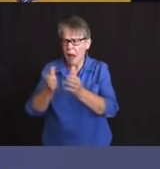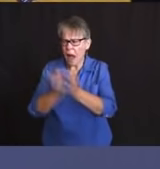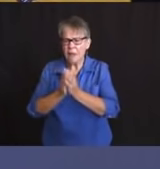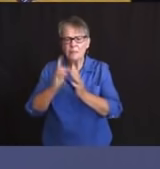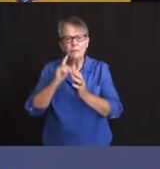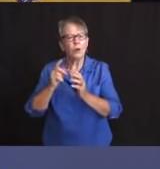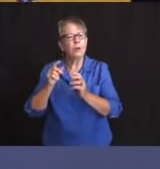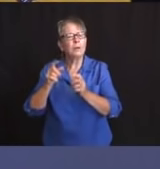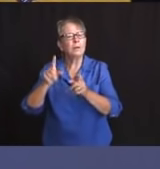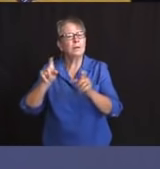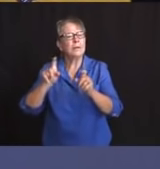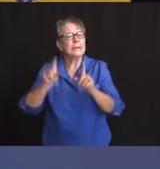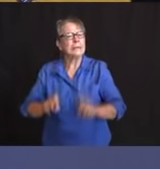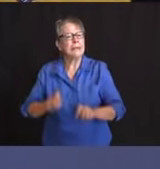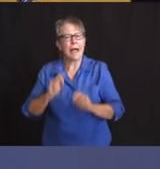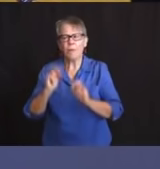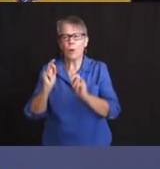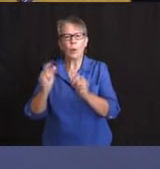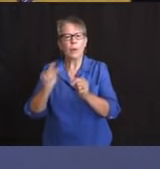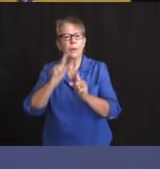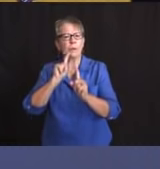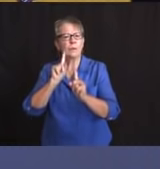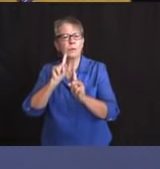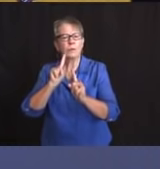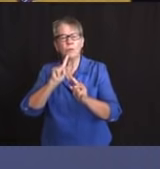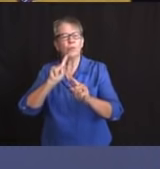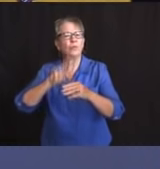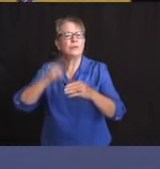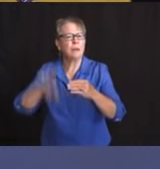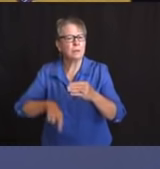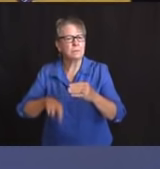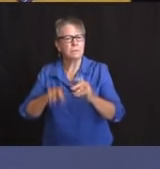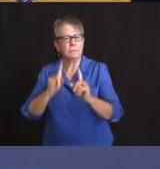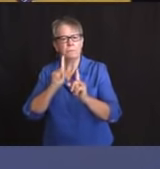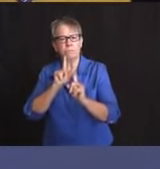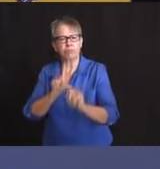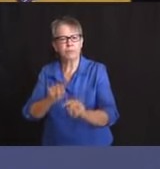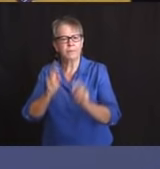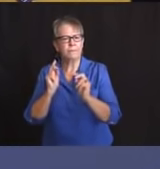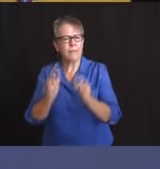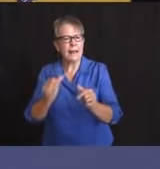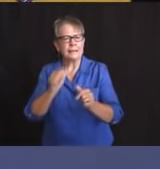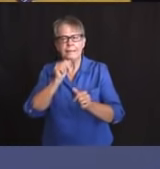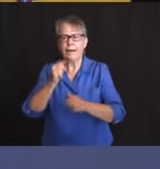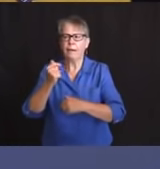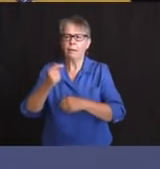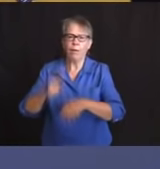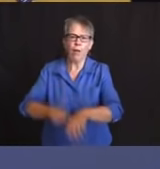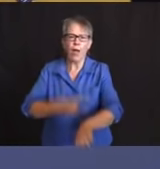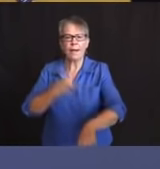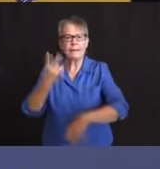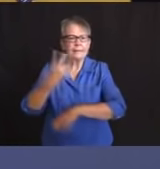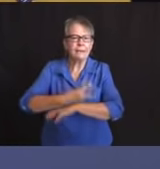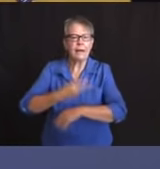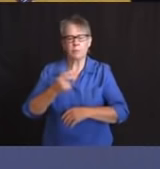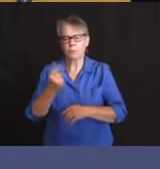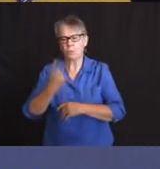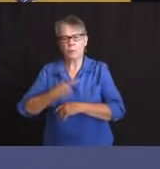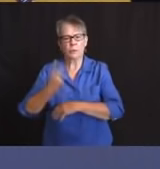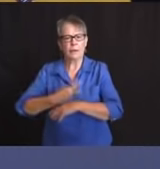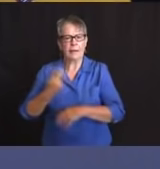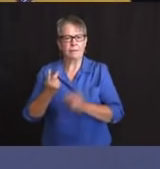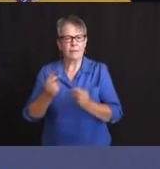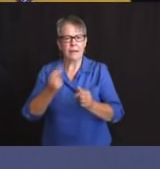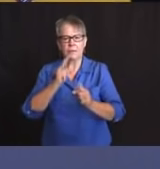school? How many of the 242 all-remote plans have been approved by the state? Also, can you provide any updates on the state's response